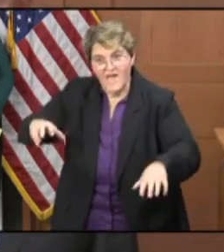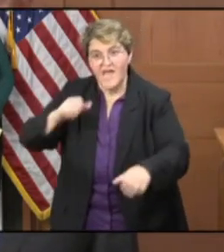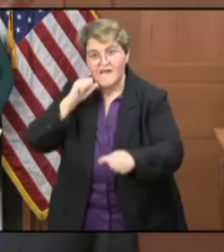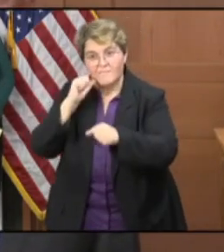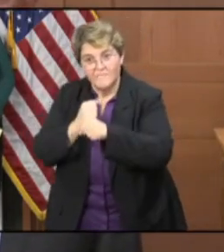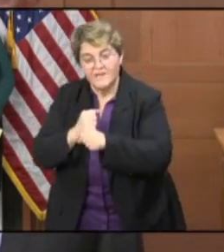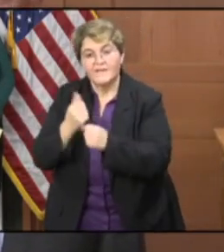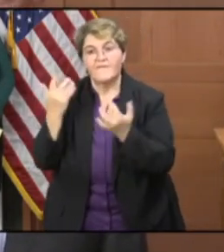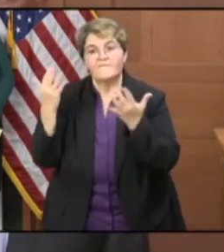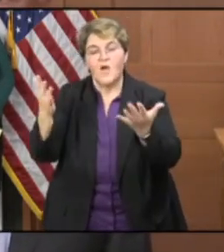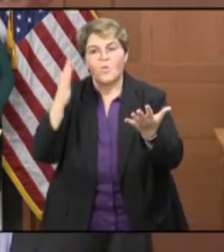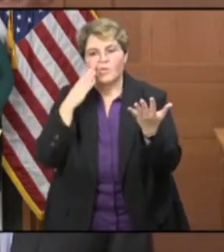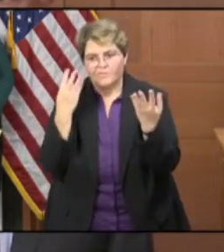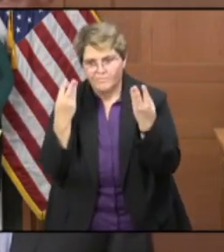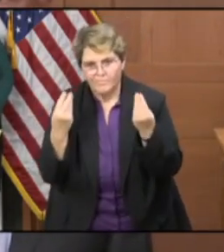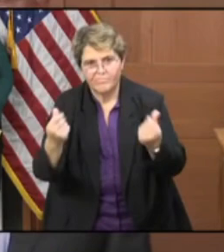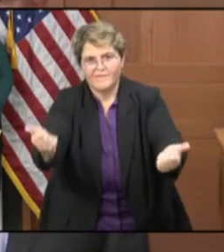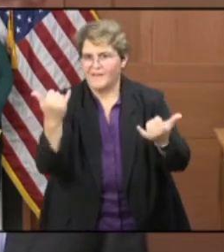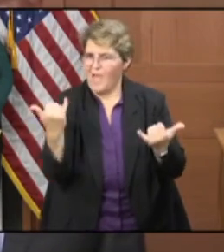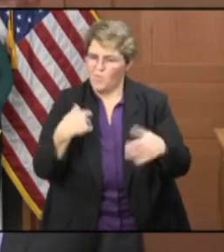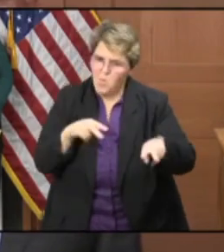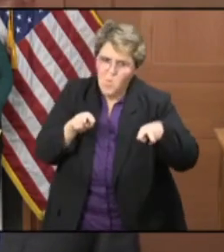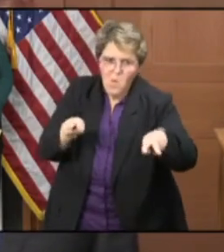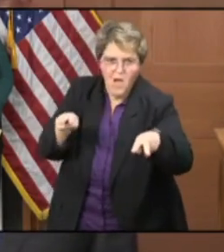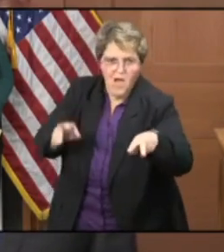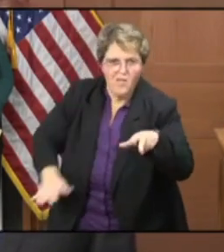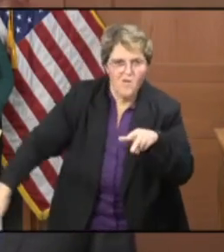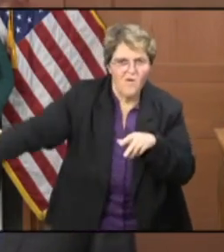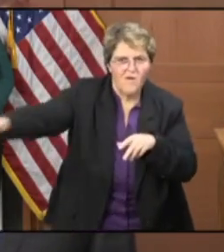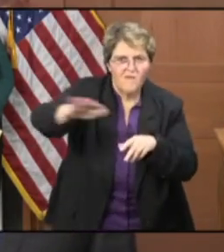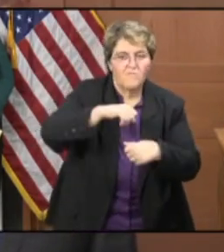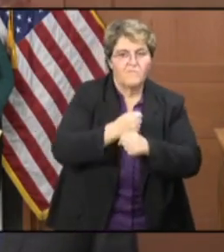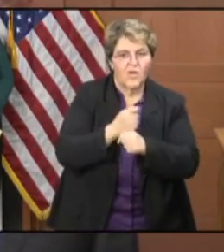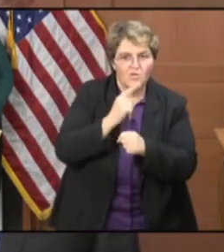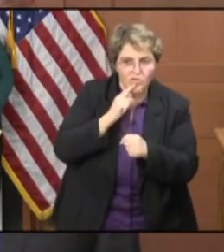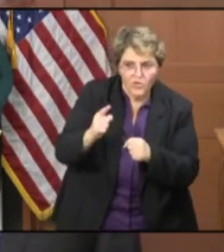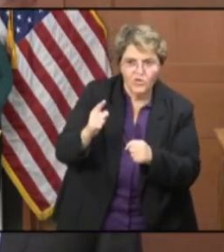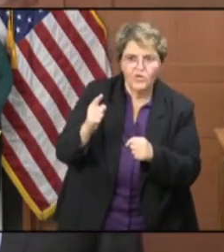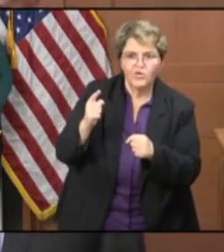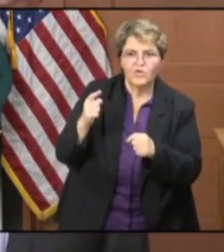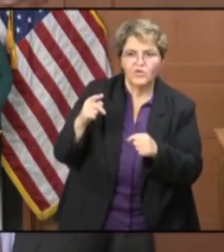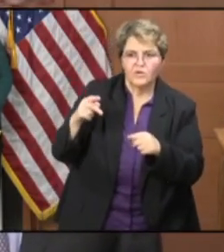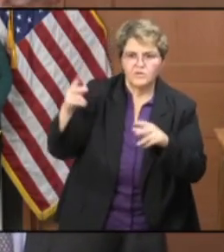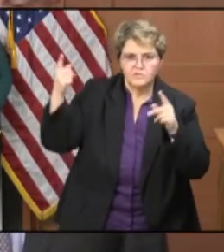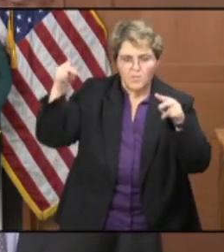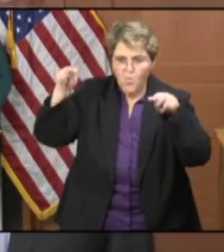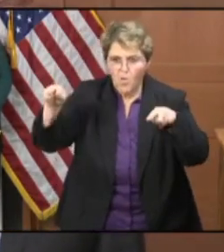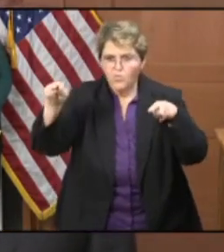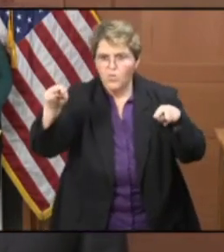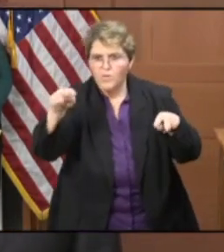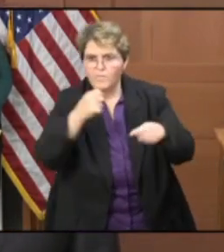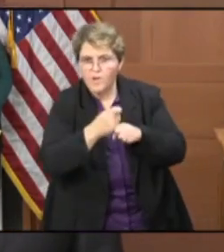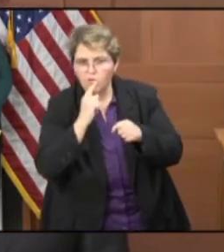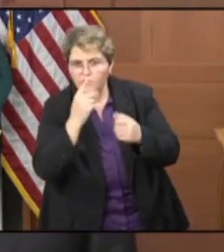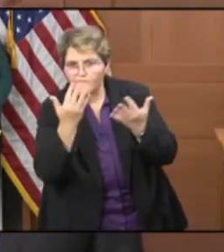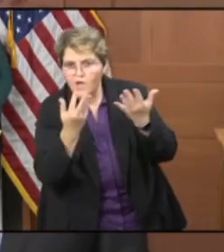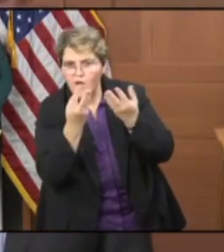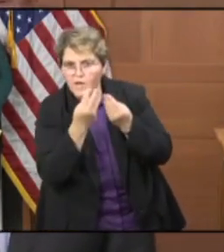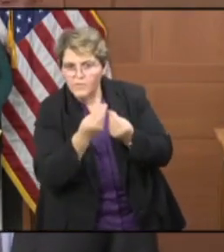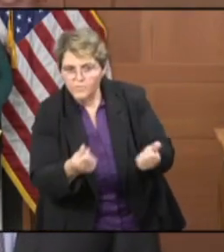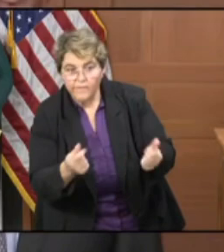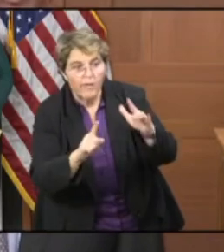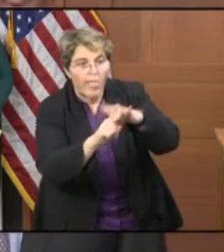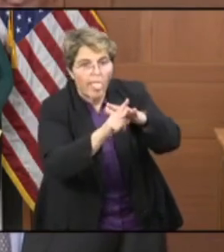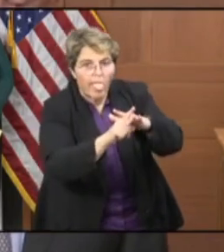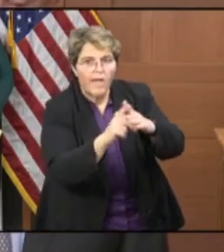managed. And so we're working to ensure that there's proper surveillance and that we're helping to address, as new fires are cropping up, being able to